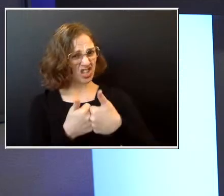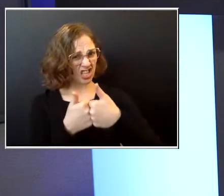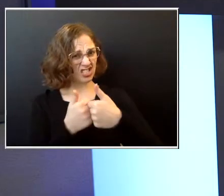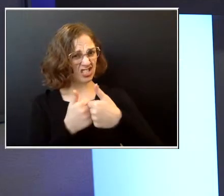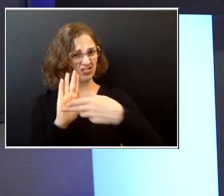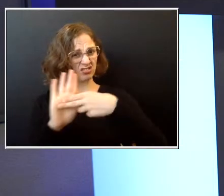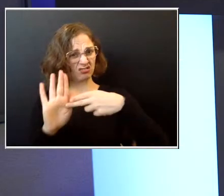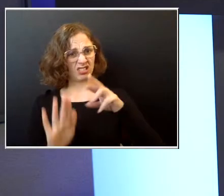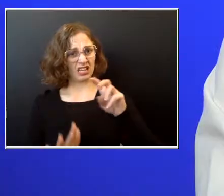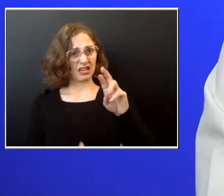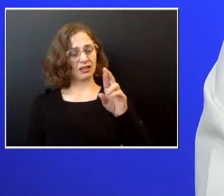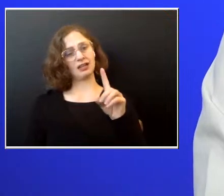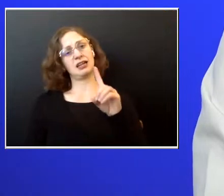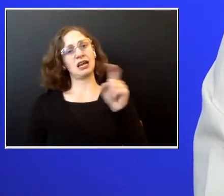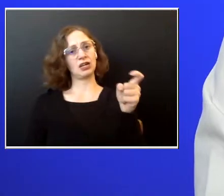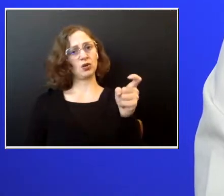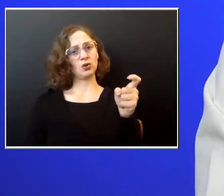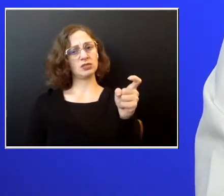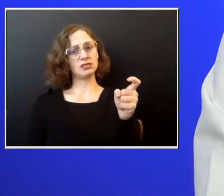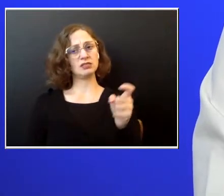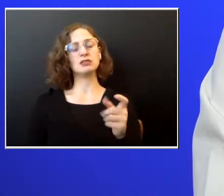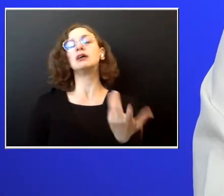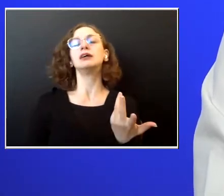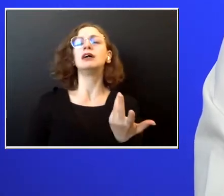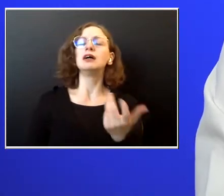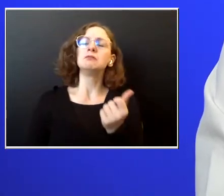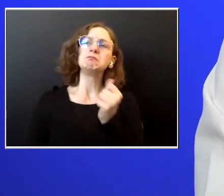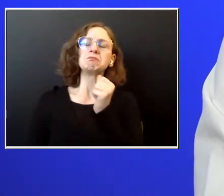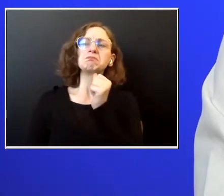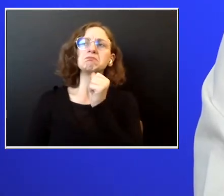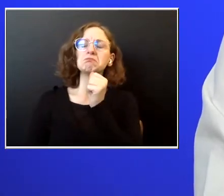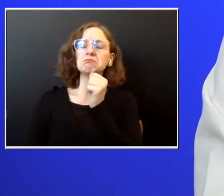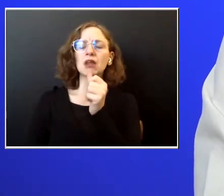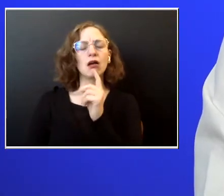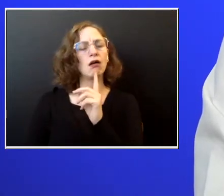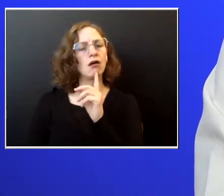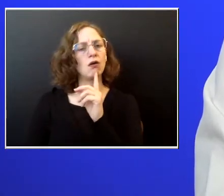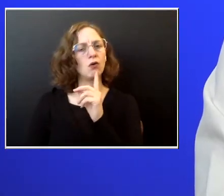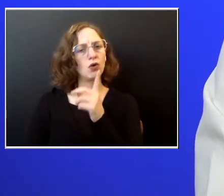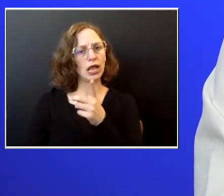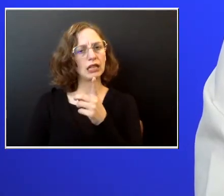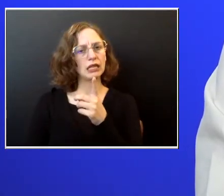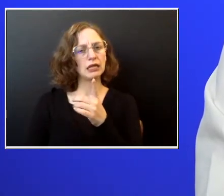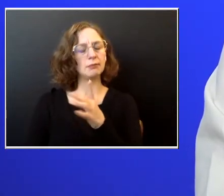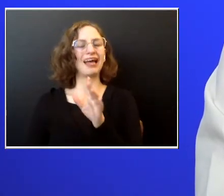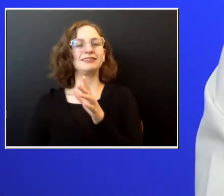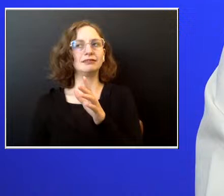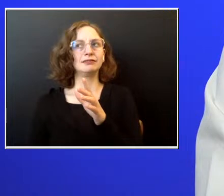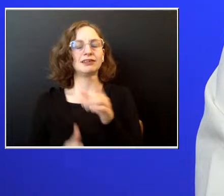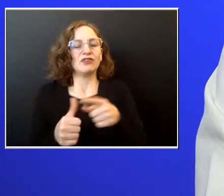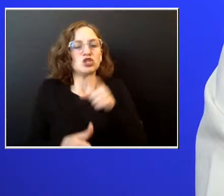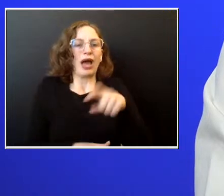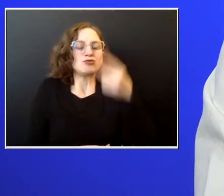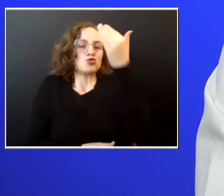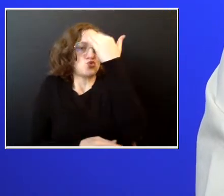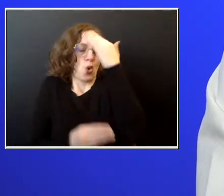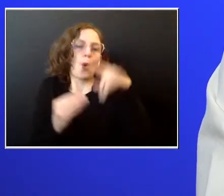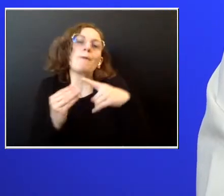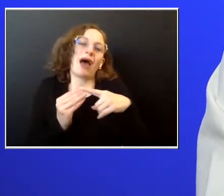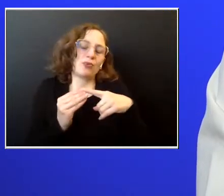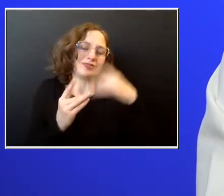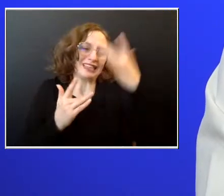symptoms? It's not terribly difficult to diagnose. The thing is you have to be aware of it. And it's an extremely rare disease. There may